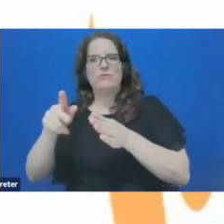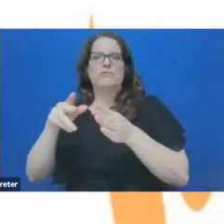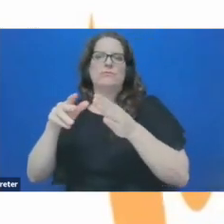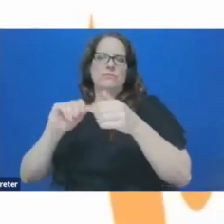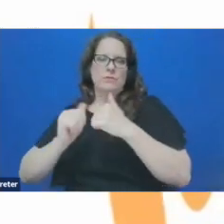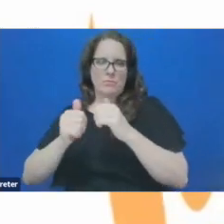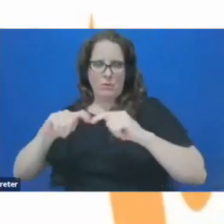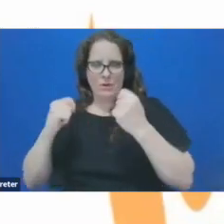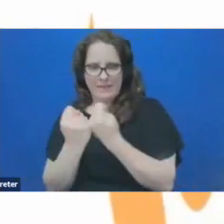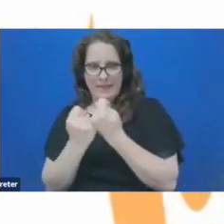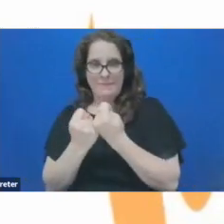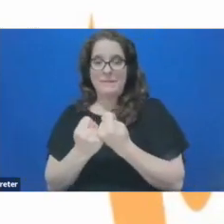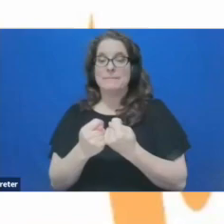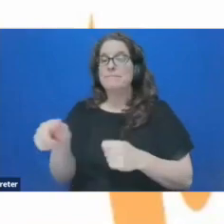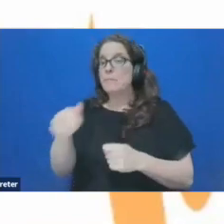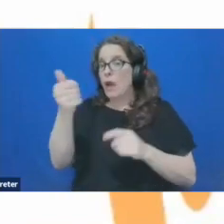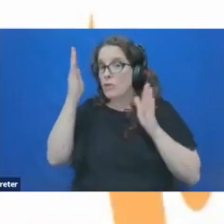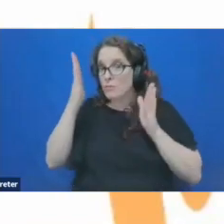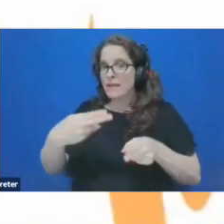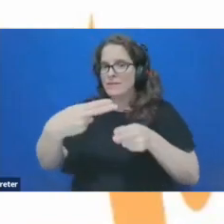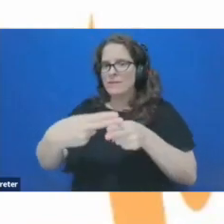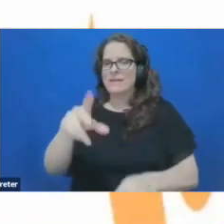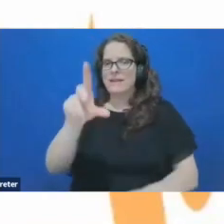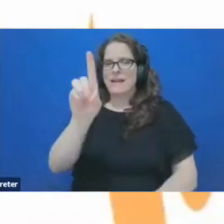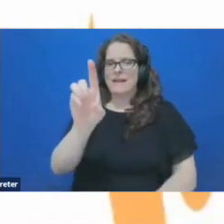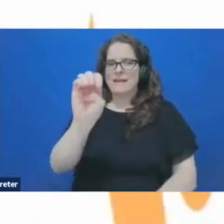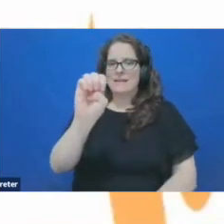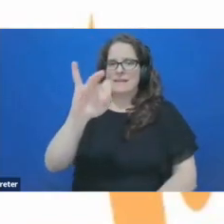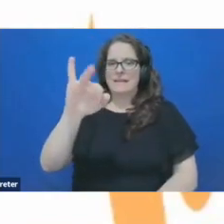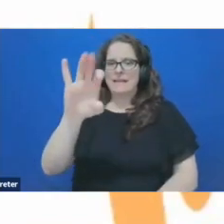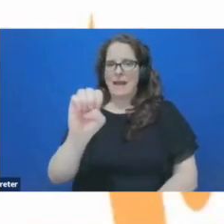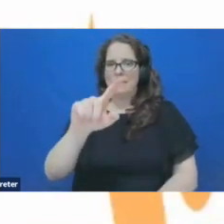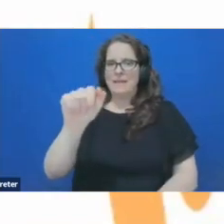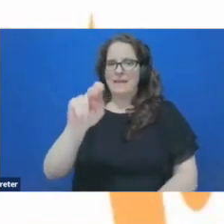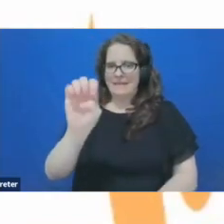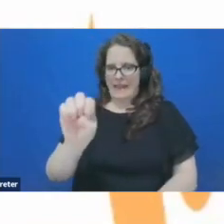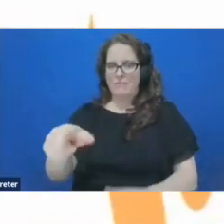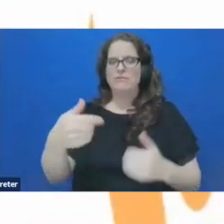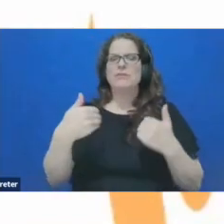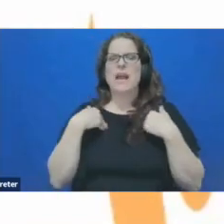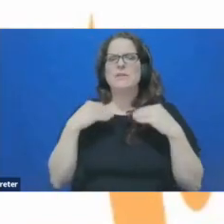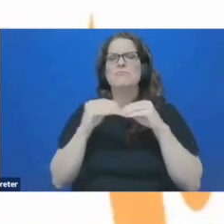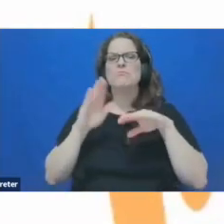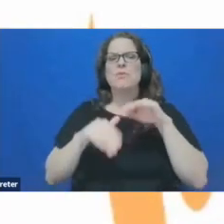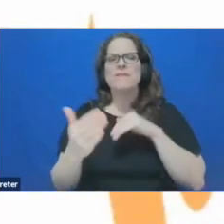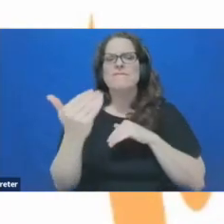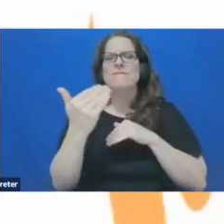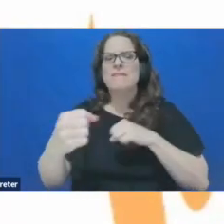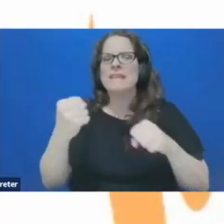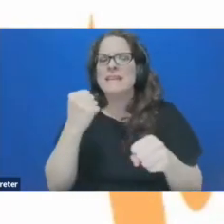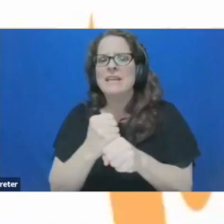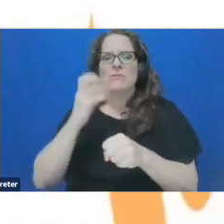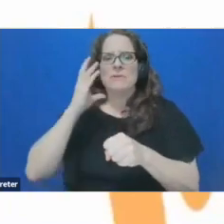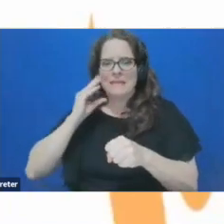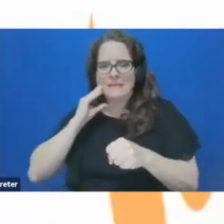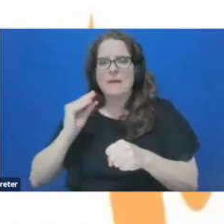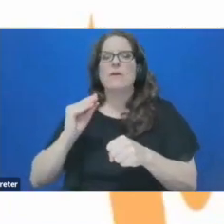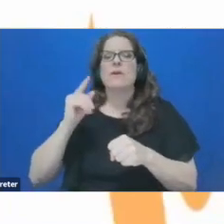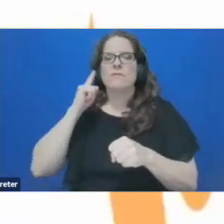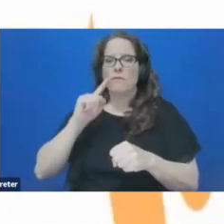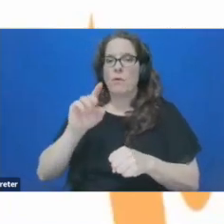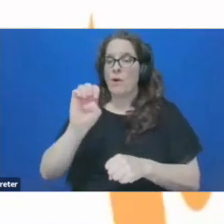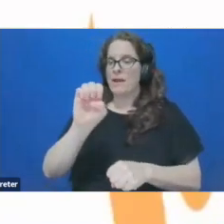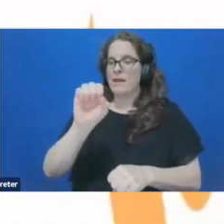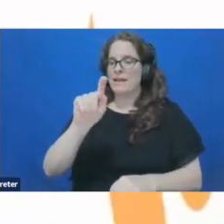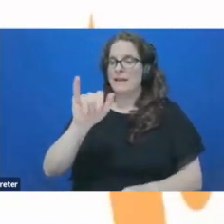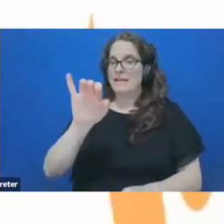and estate and trust administration, with a special interest in special needs trust. Her experience includes